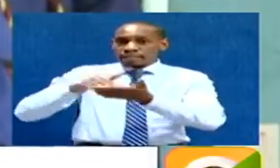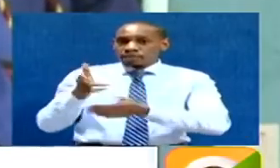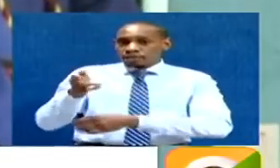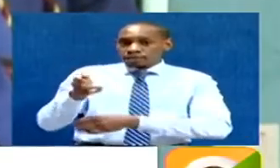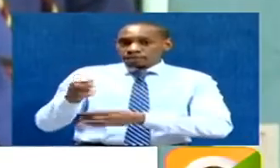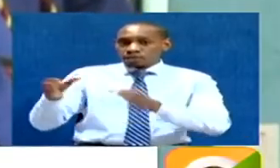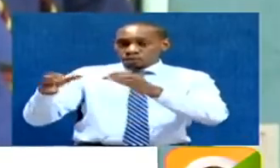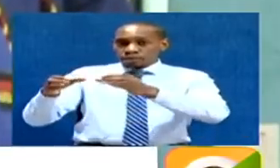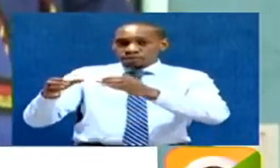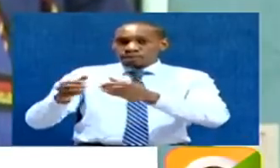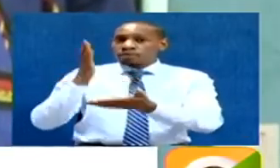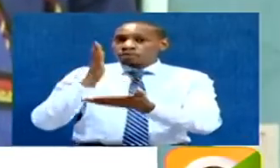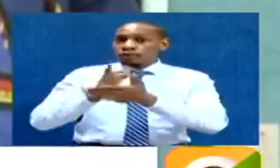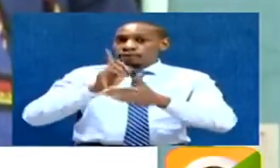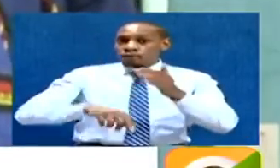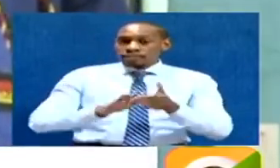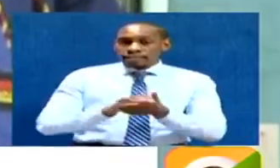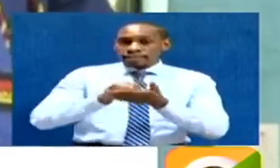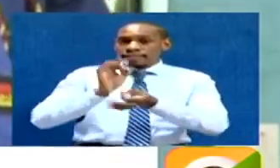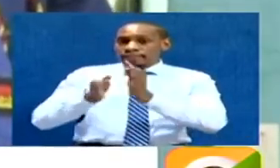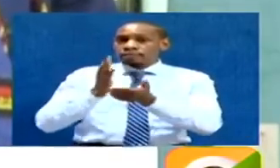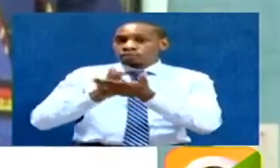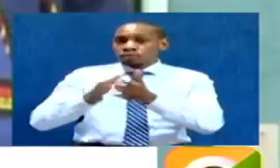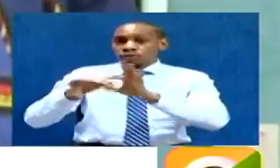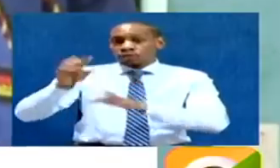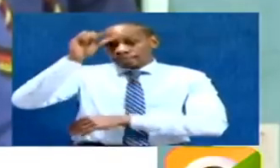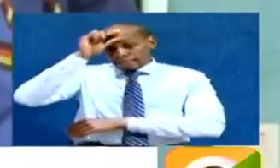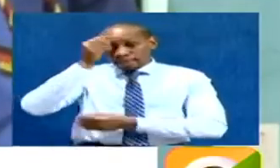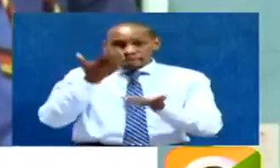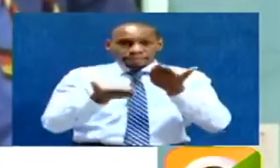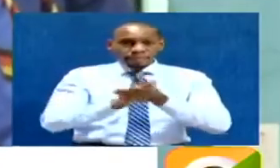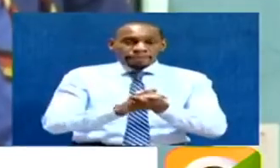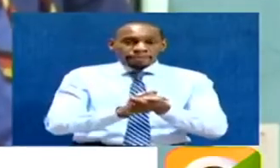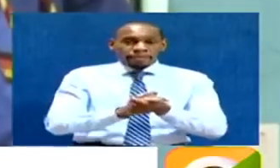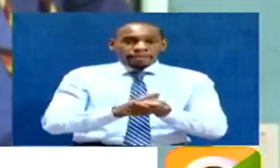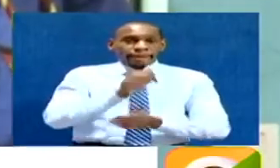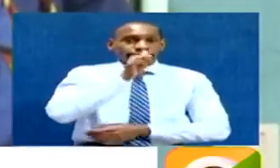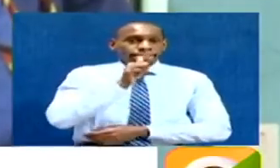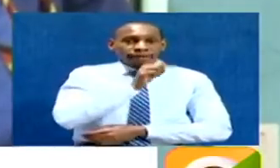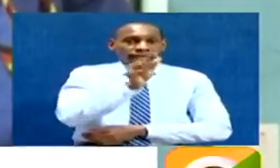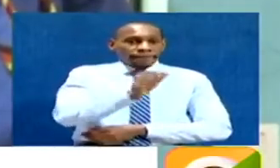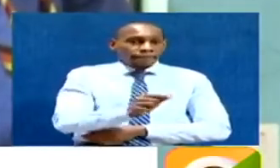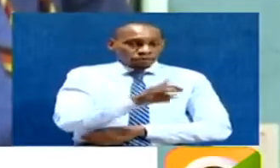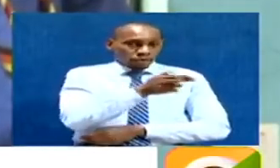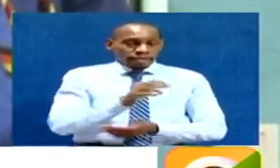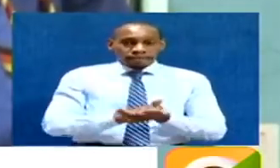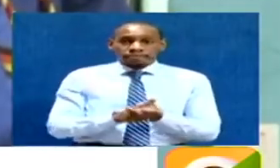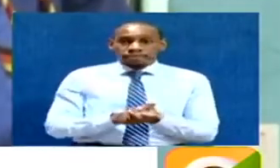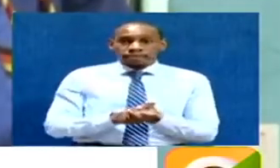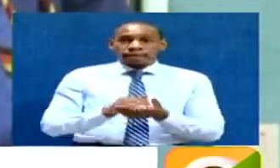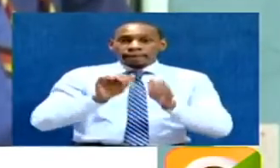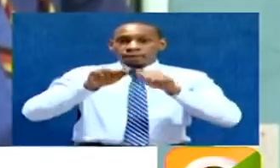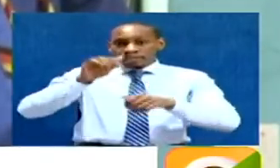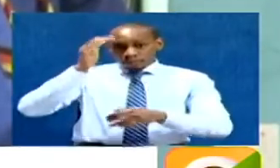Bureau tuhakikishe ya kwamba kama ni ya serikali ama ni civilian firearm ama si yetu